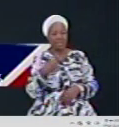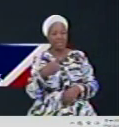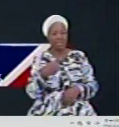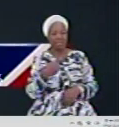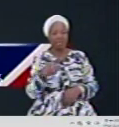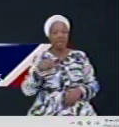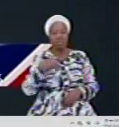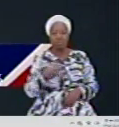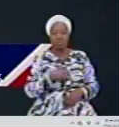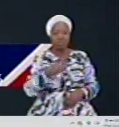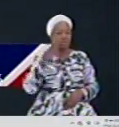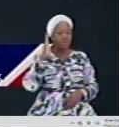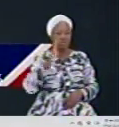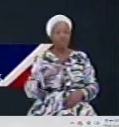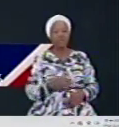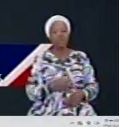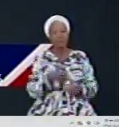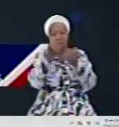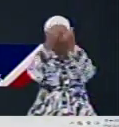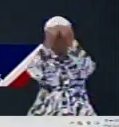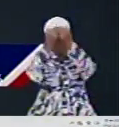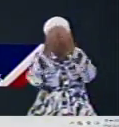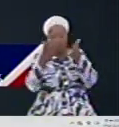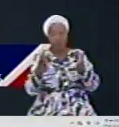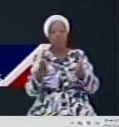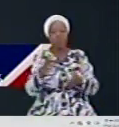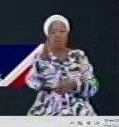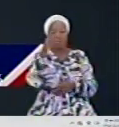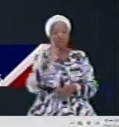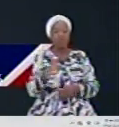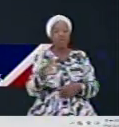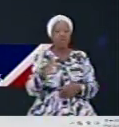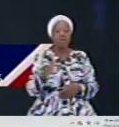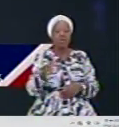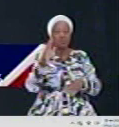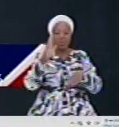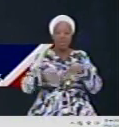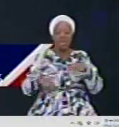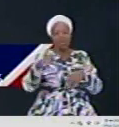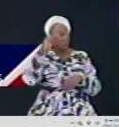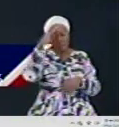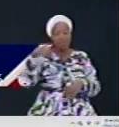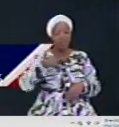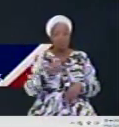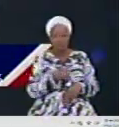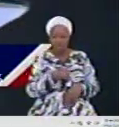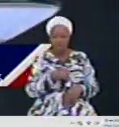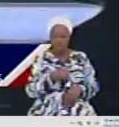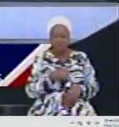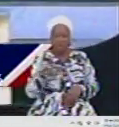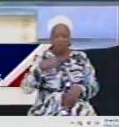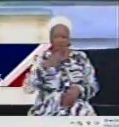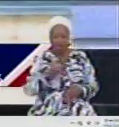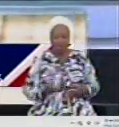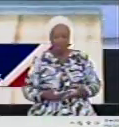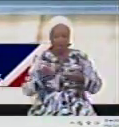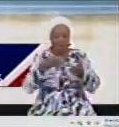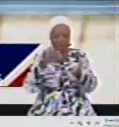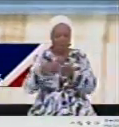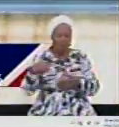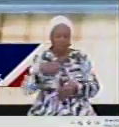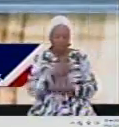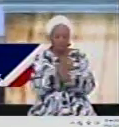we ought to obey God rather than men. We were born again. We